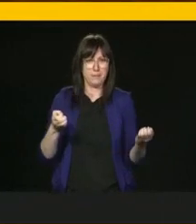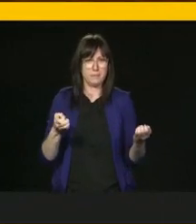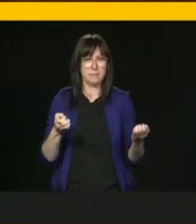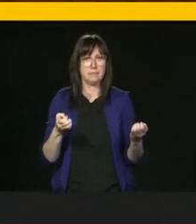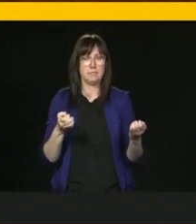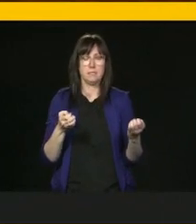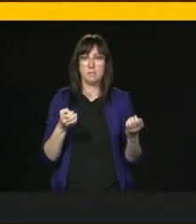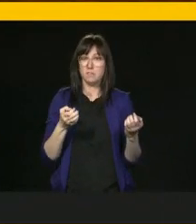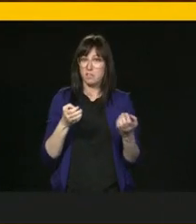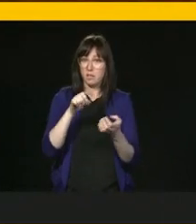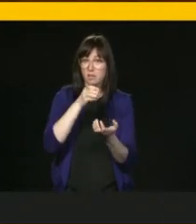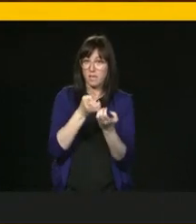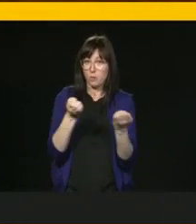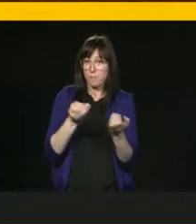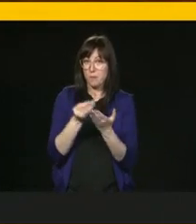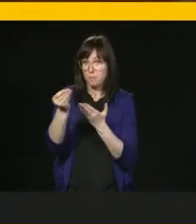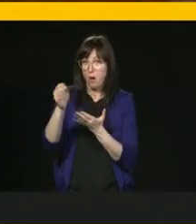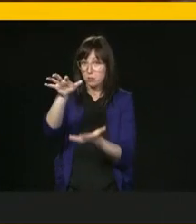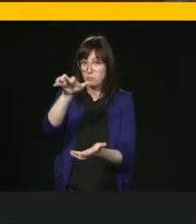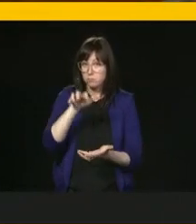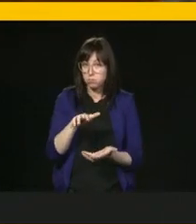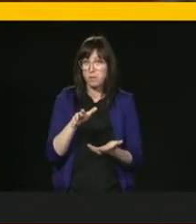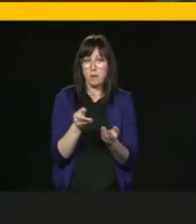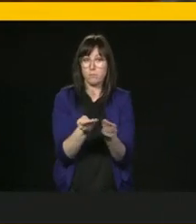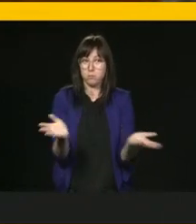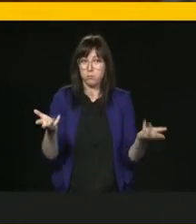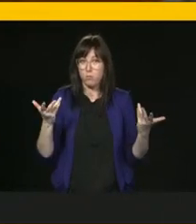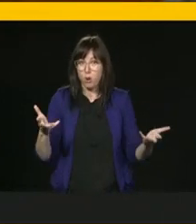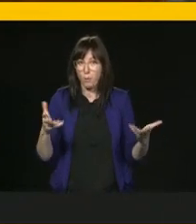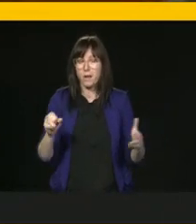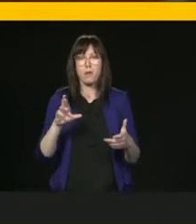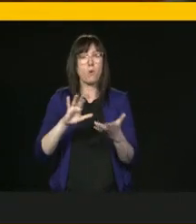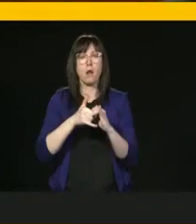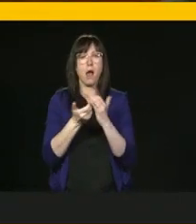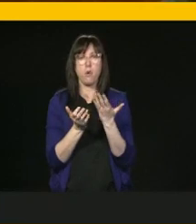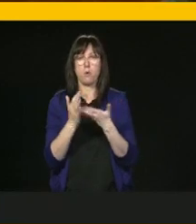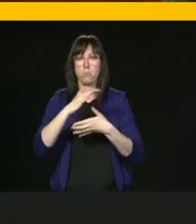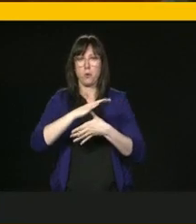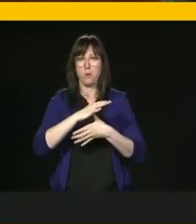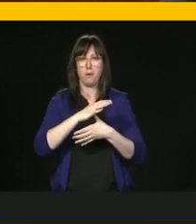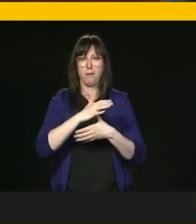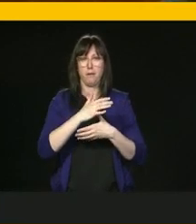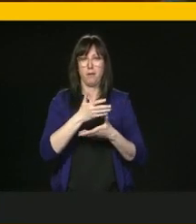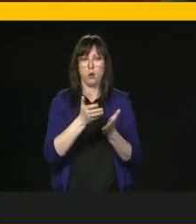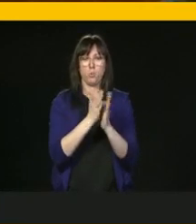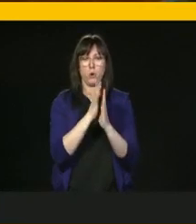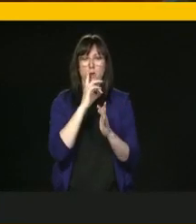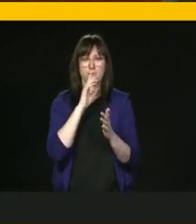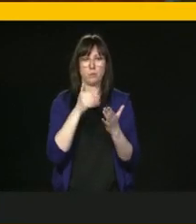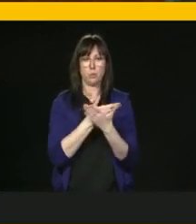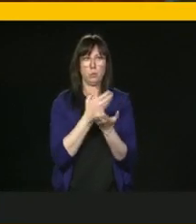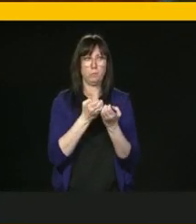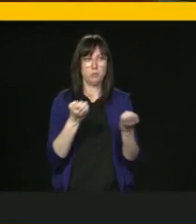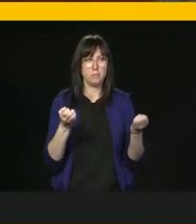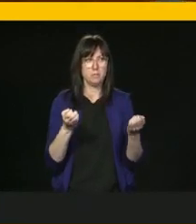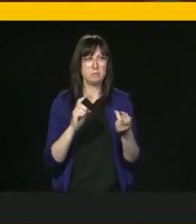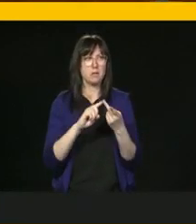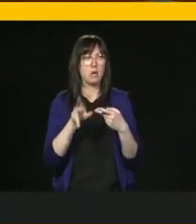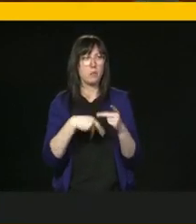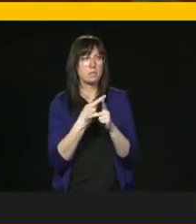later, how you're going to prioritize these requests, and if you have any sorts of numbers on things actually going out the door.